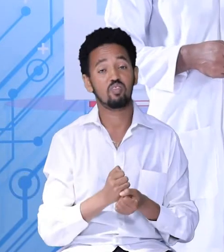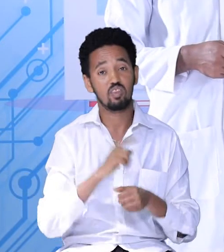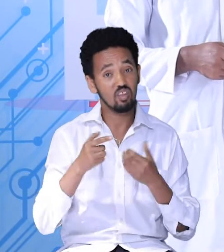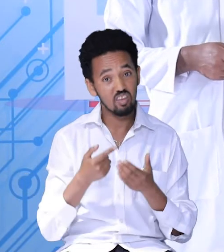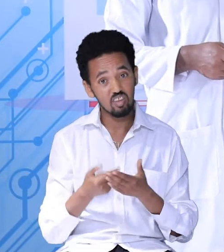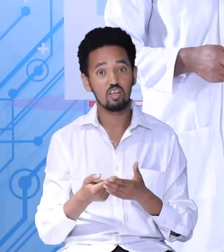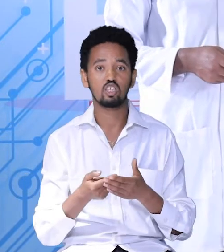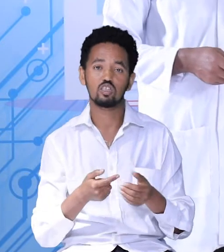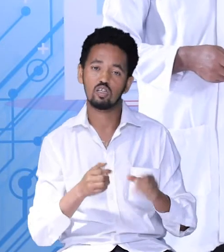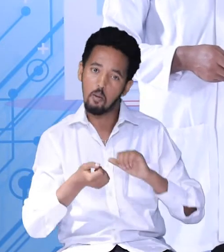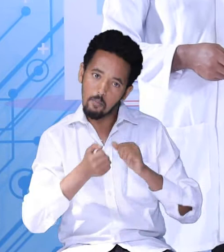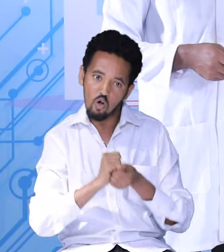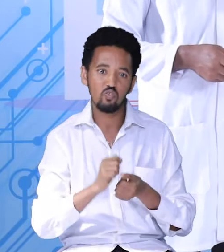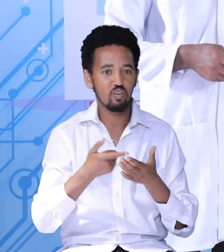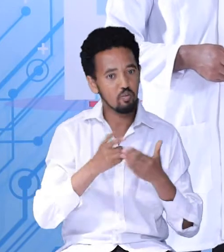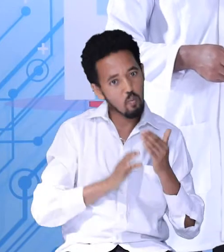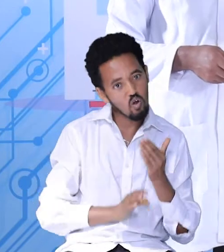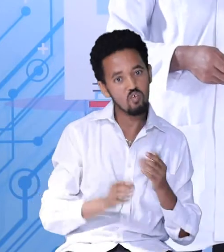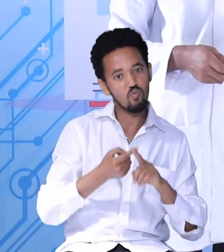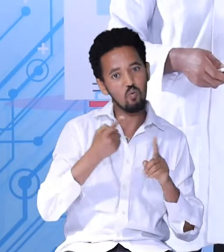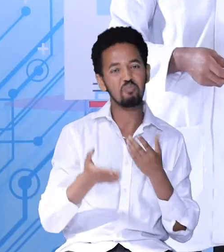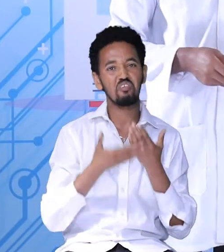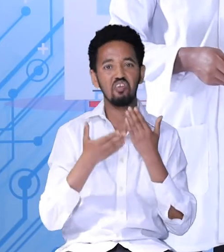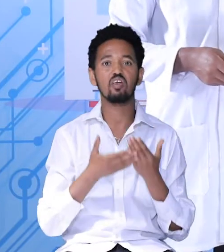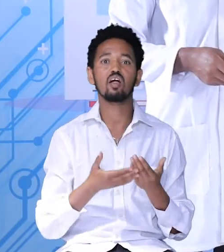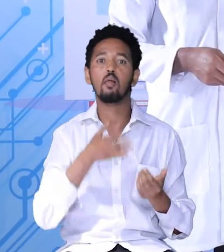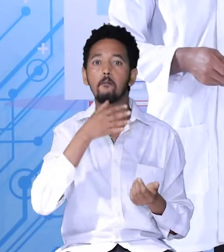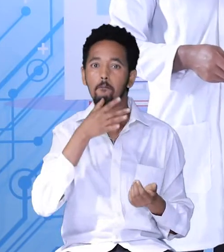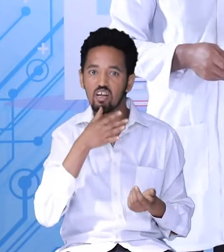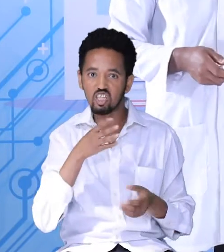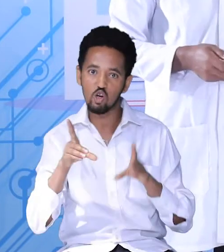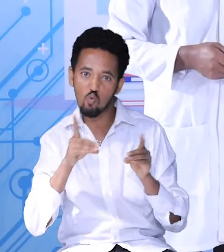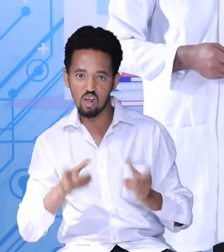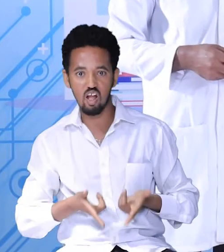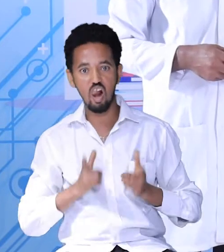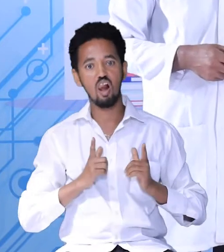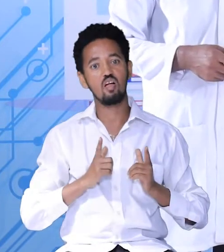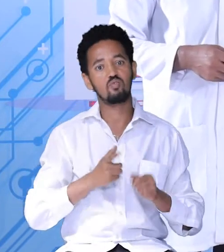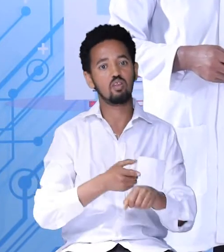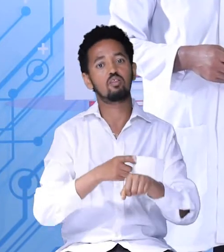of children that would be born from a single mother during her lifetime.